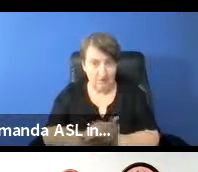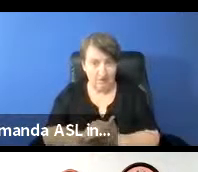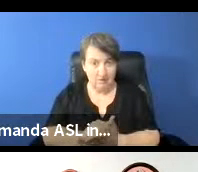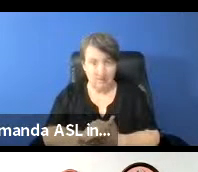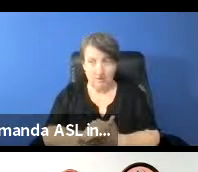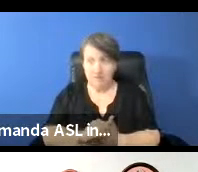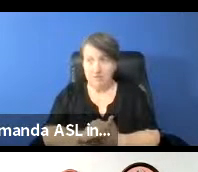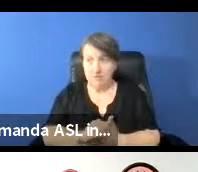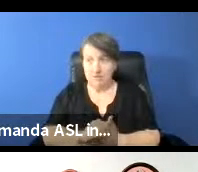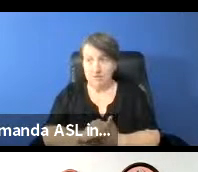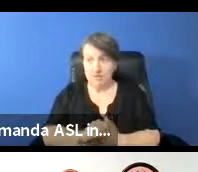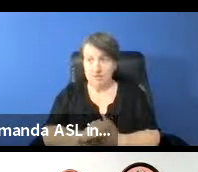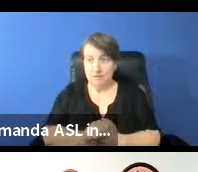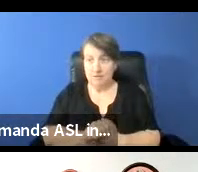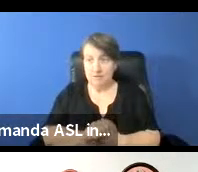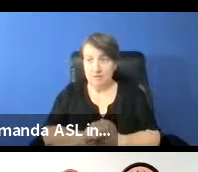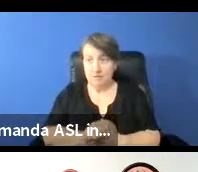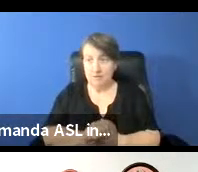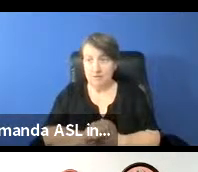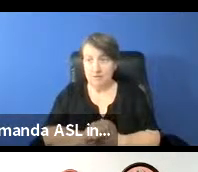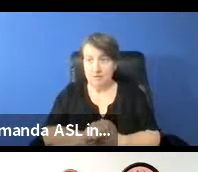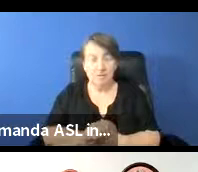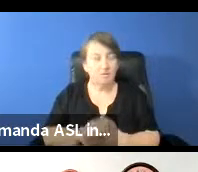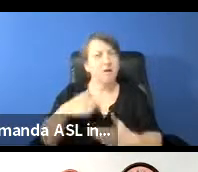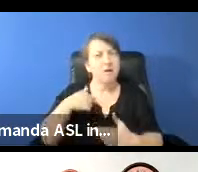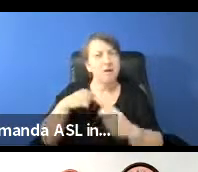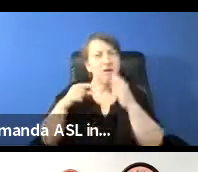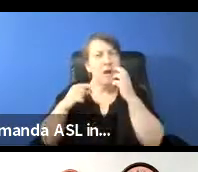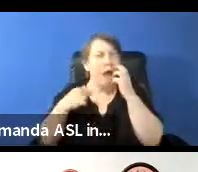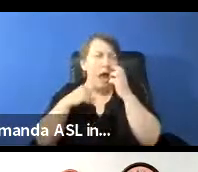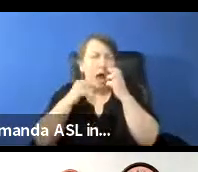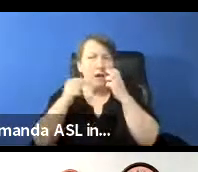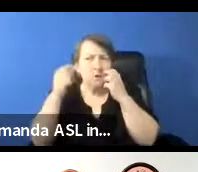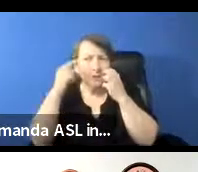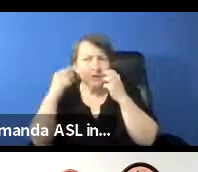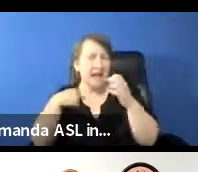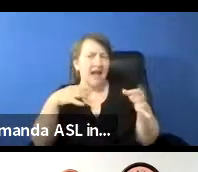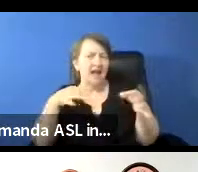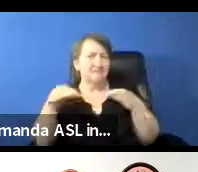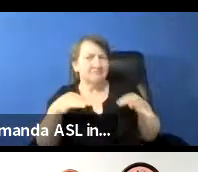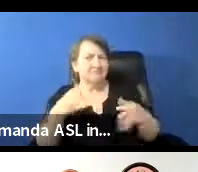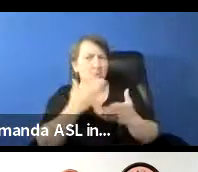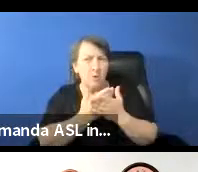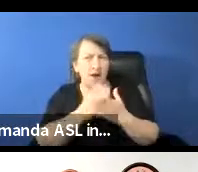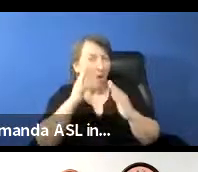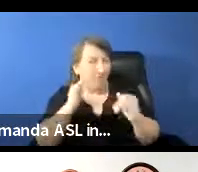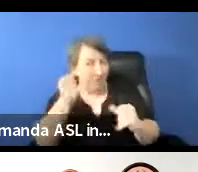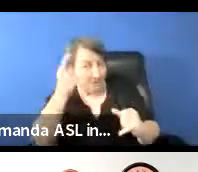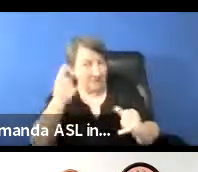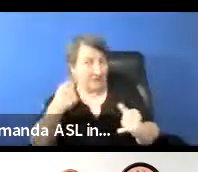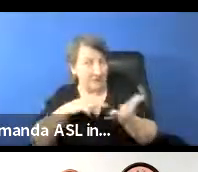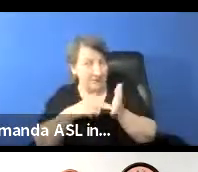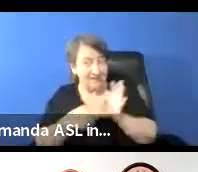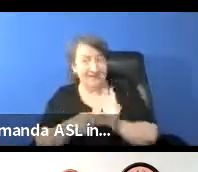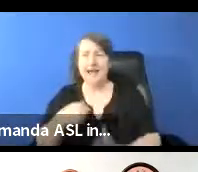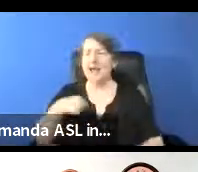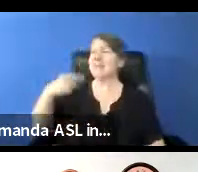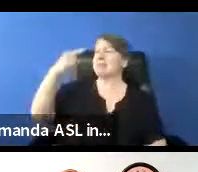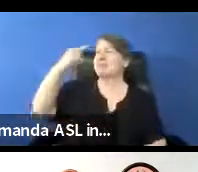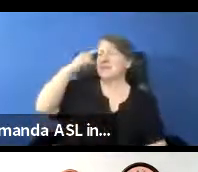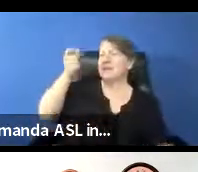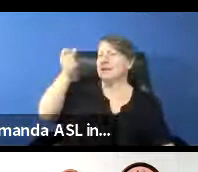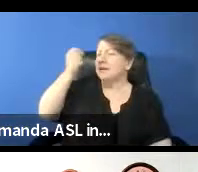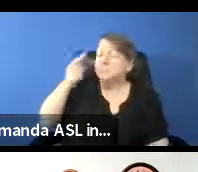So I Tom, oh, sorry, go ahead. no, I don't think I articulated that very well, but hopefully you understand my question. Well, I think I